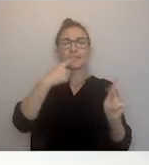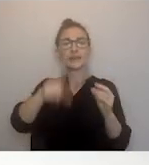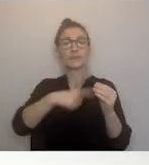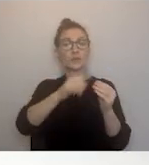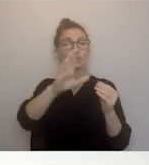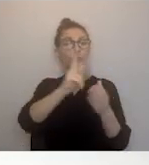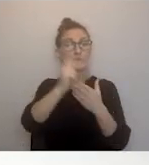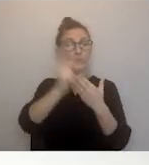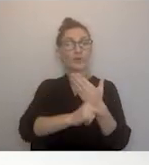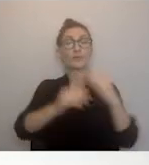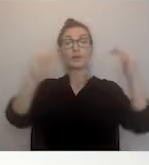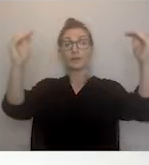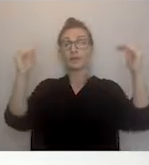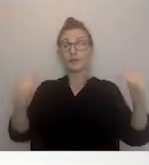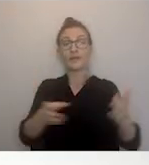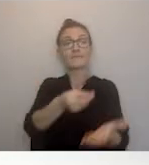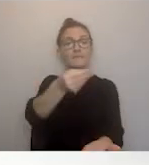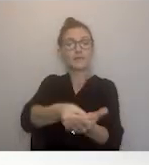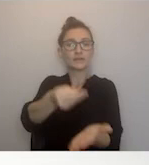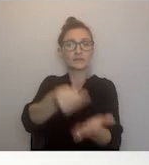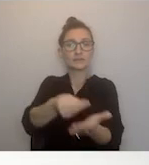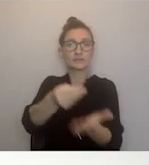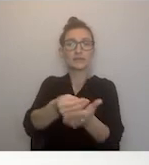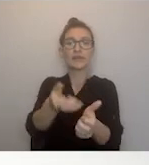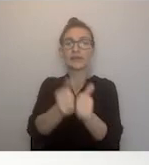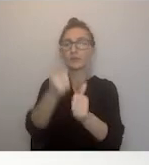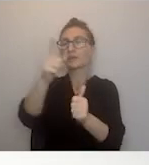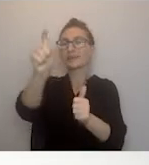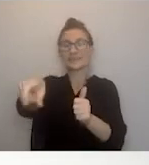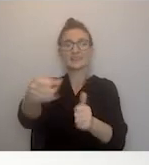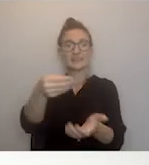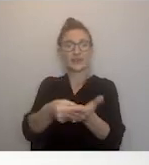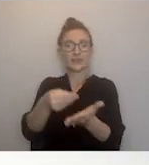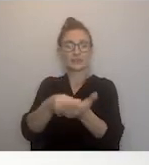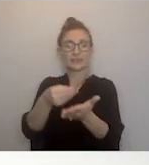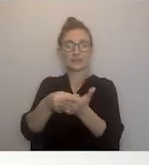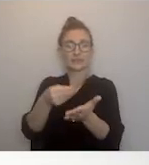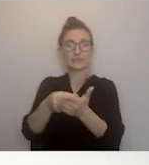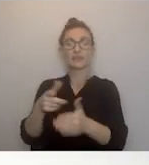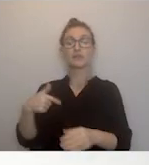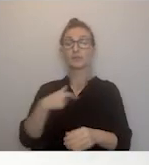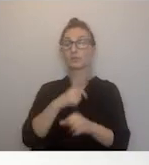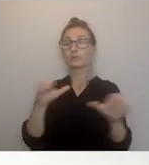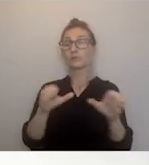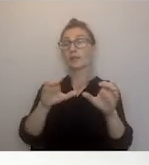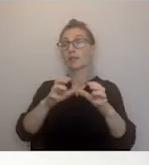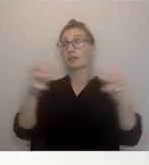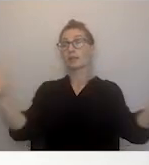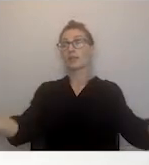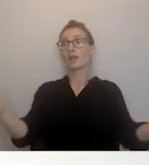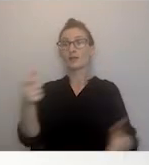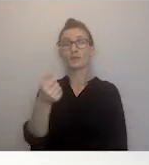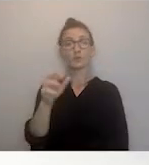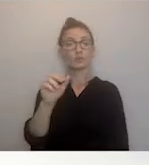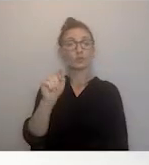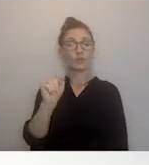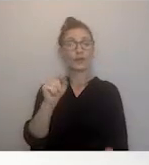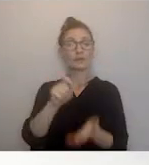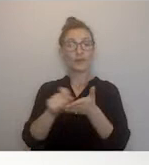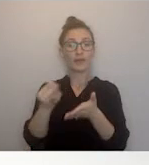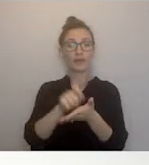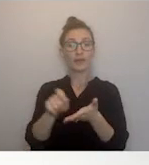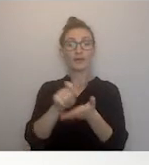your programs, and how can you use that to do number 3, which is funding? Everyone needs funds. We do a ton of grant